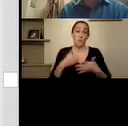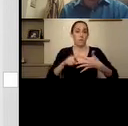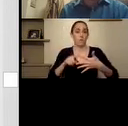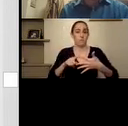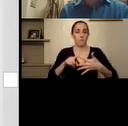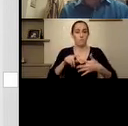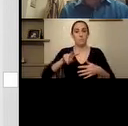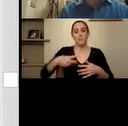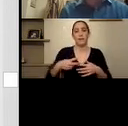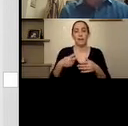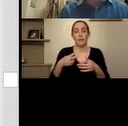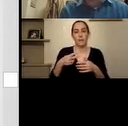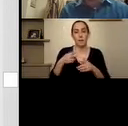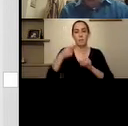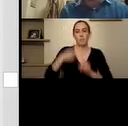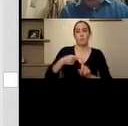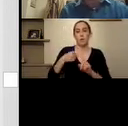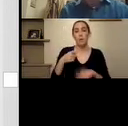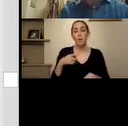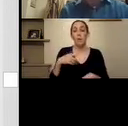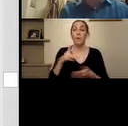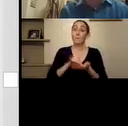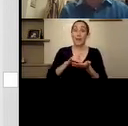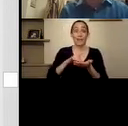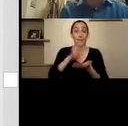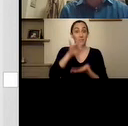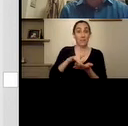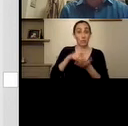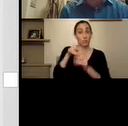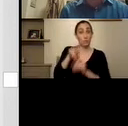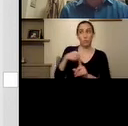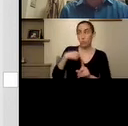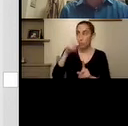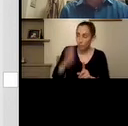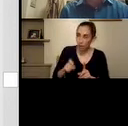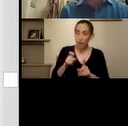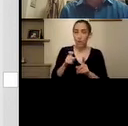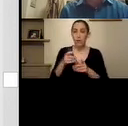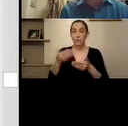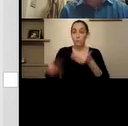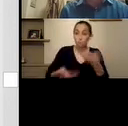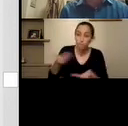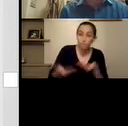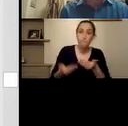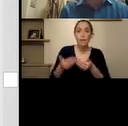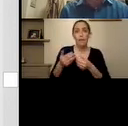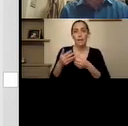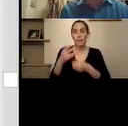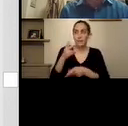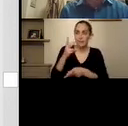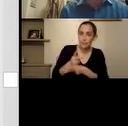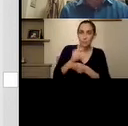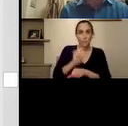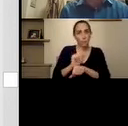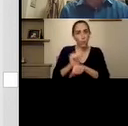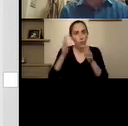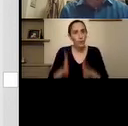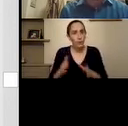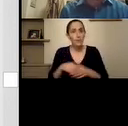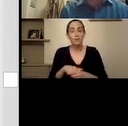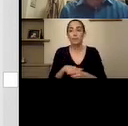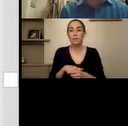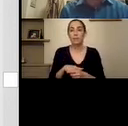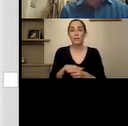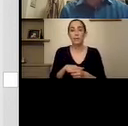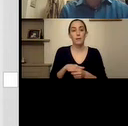center side, we need to be able to retain people and recruit people. The ultimate financial results of the university